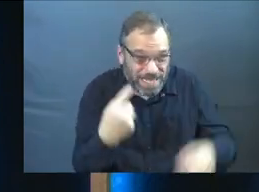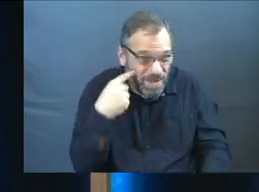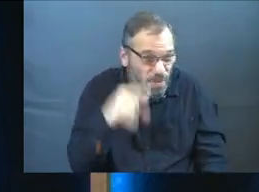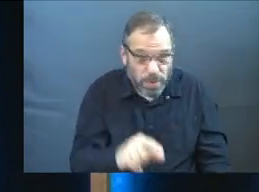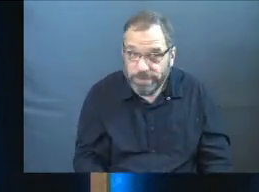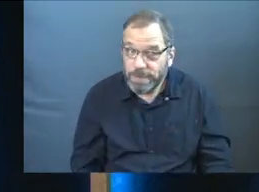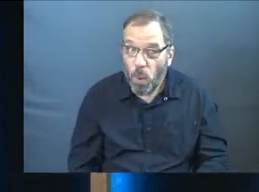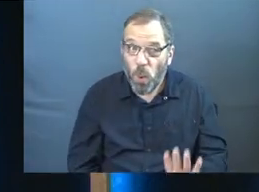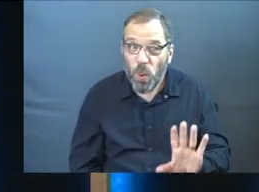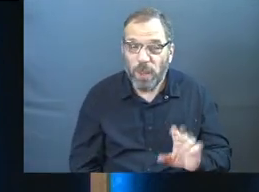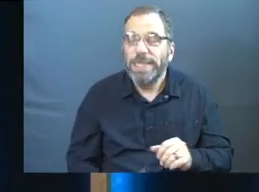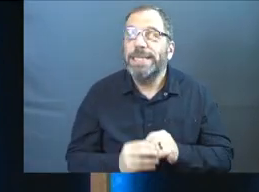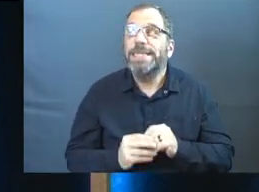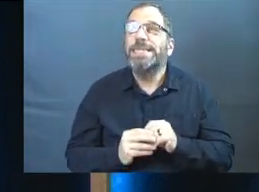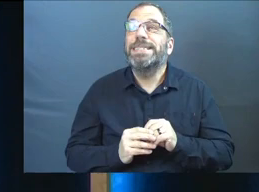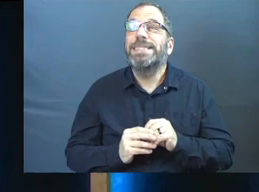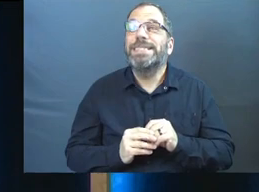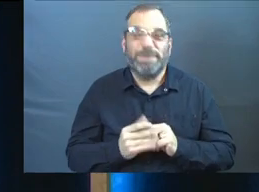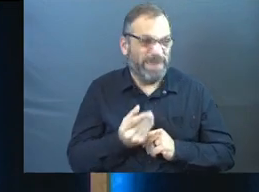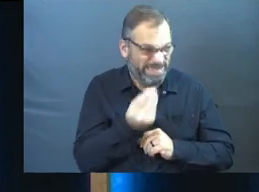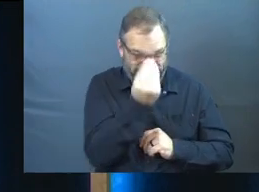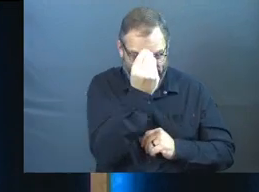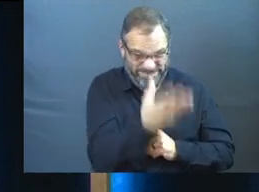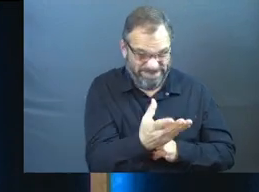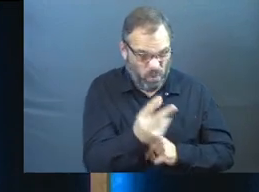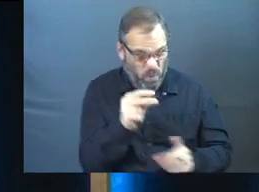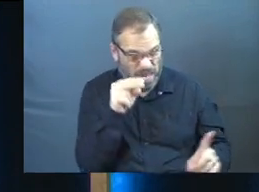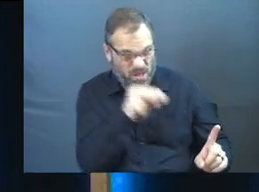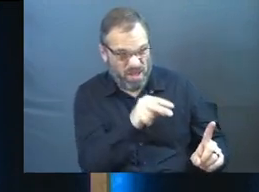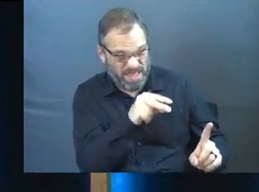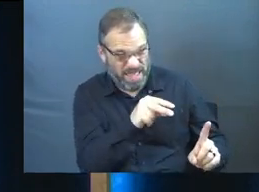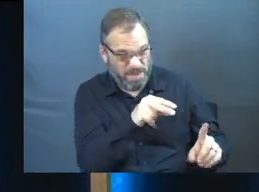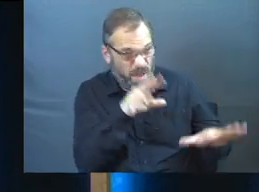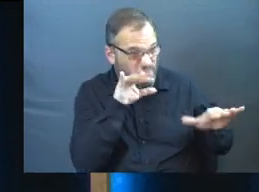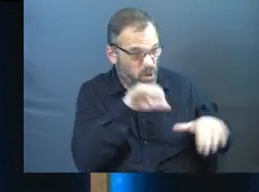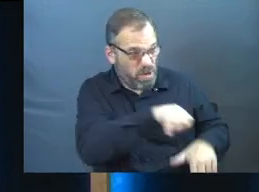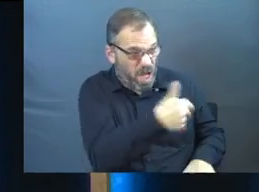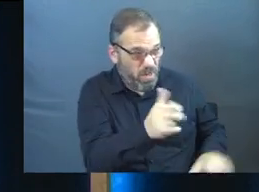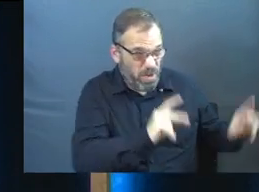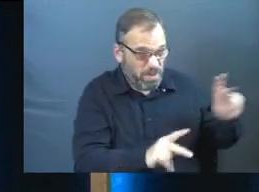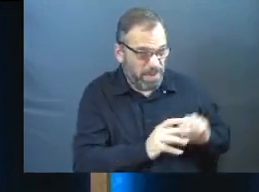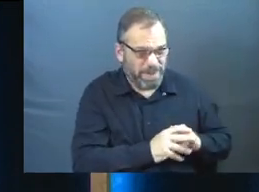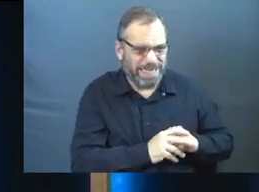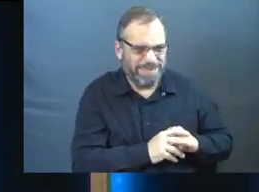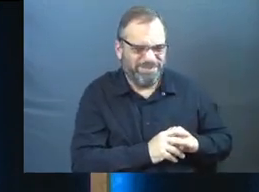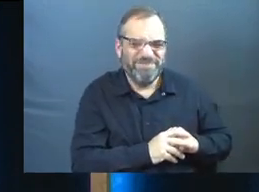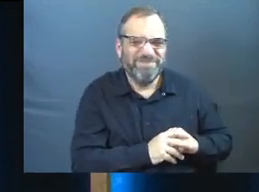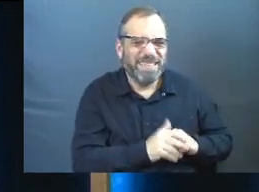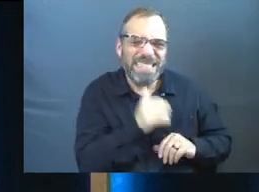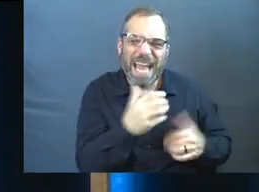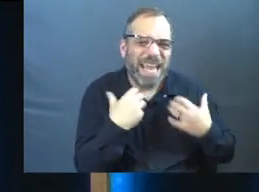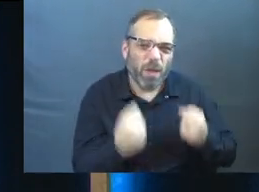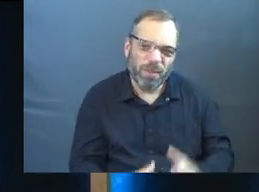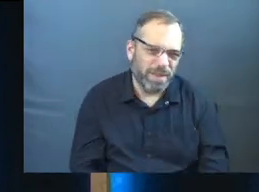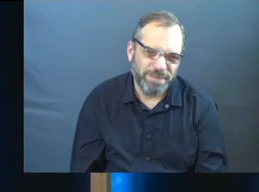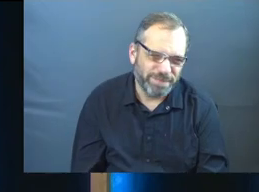decisions for you, but I'm just telling you that when I see them flirt with other people, I think that's